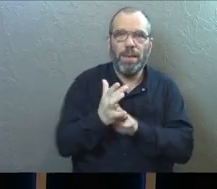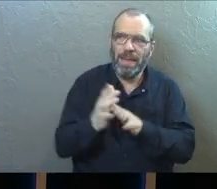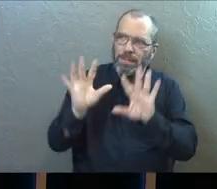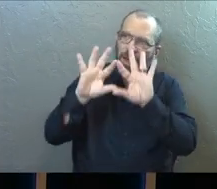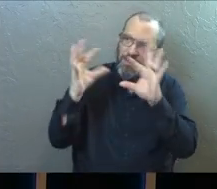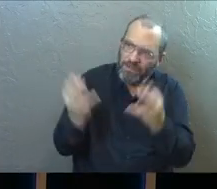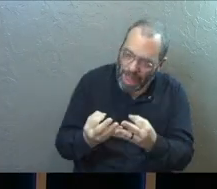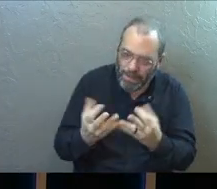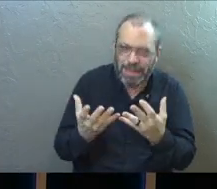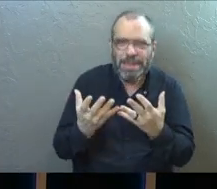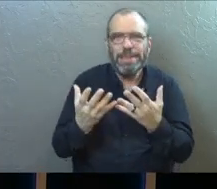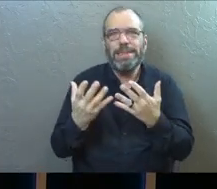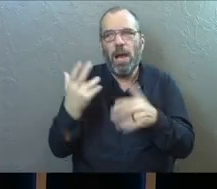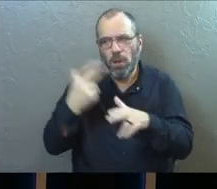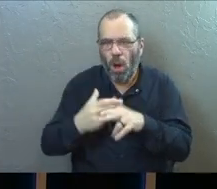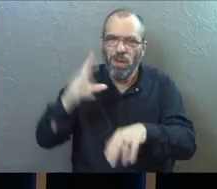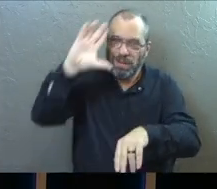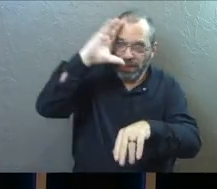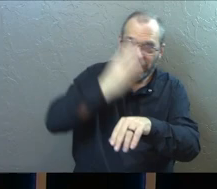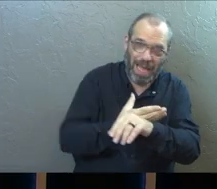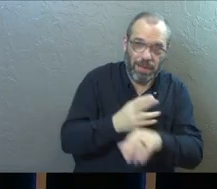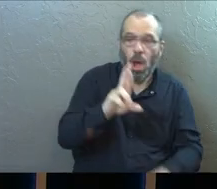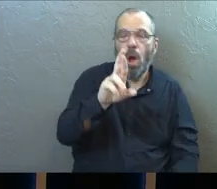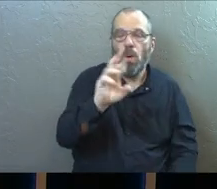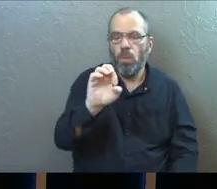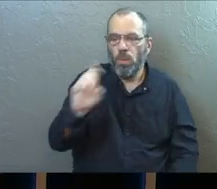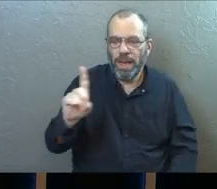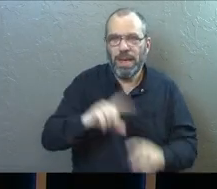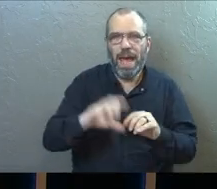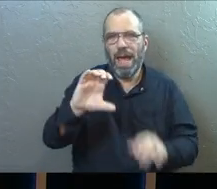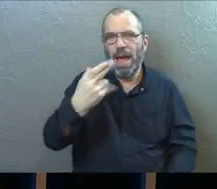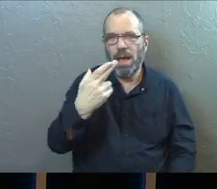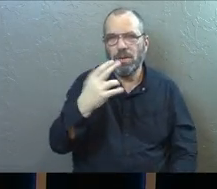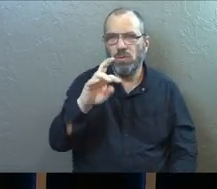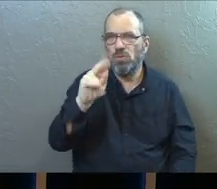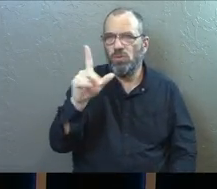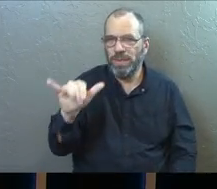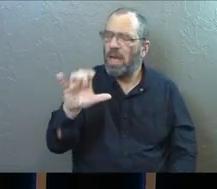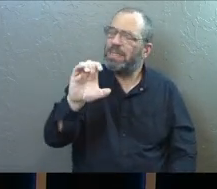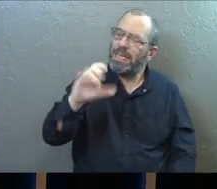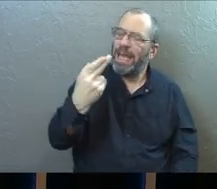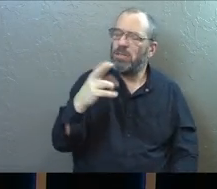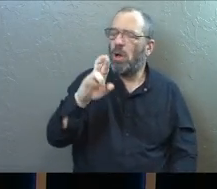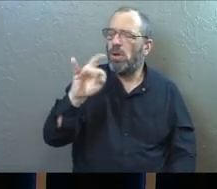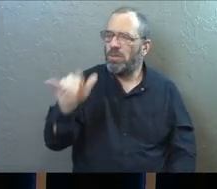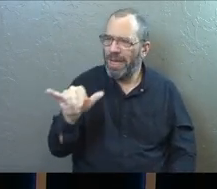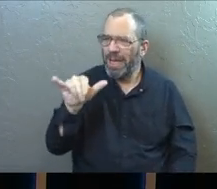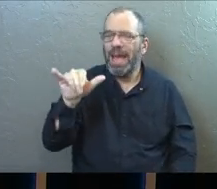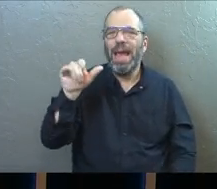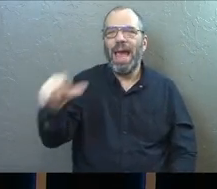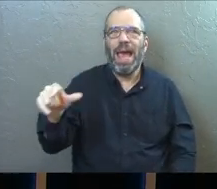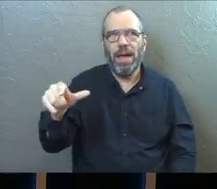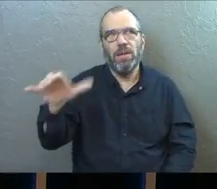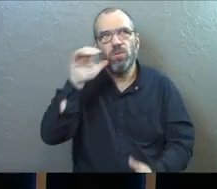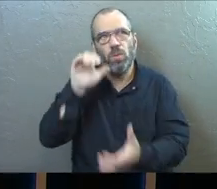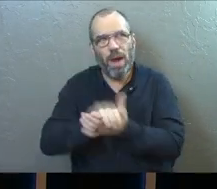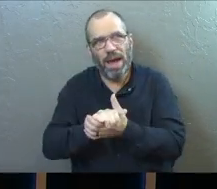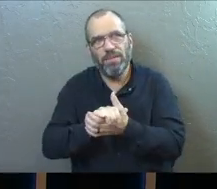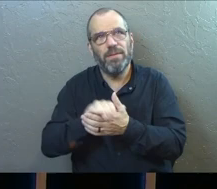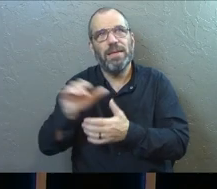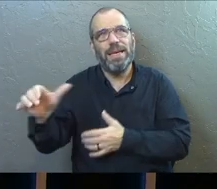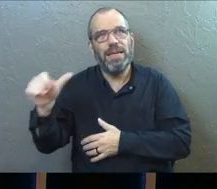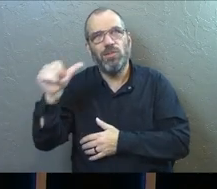their family. They consider me a son. Reed and Christy are their names. And Reed looks at me like a son. And he is grandpa, and his wife, Christy,